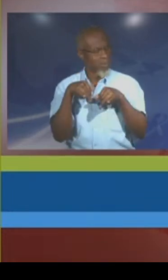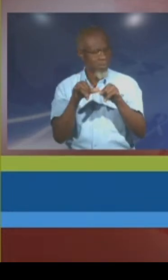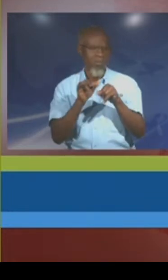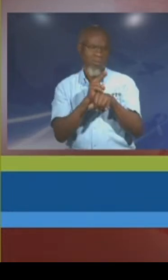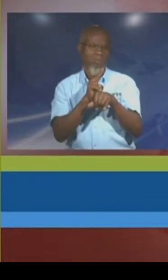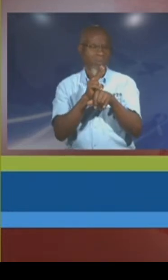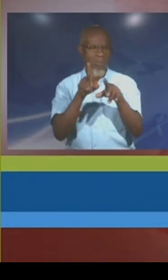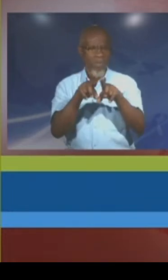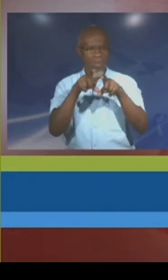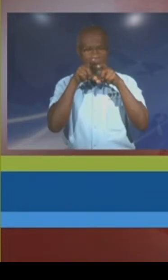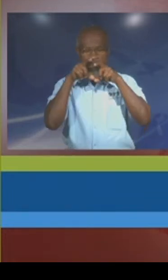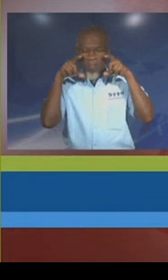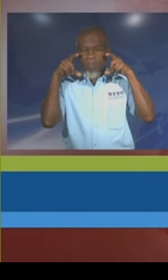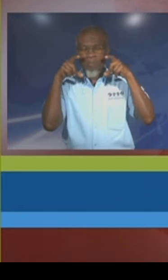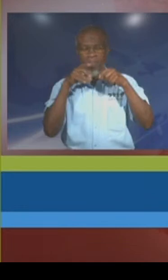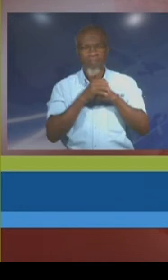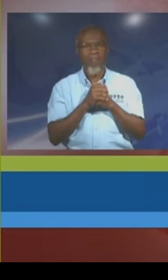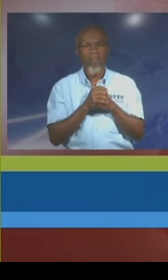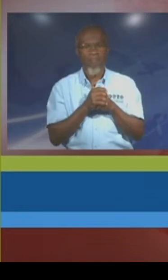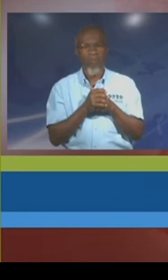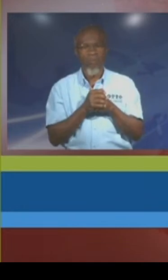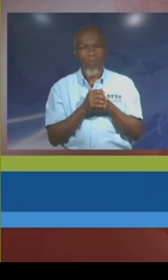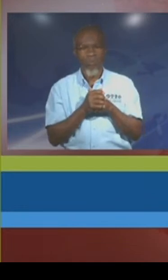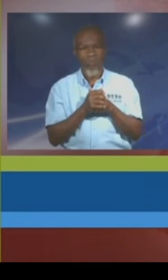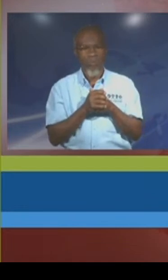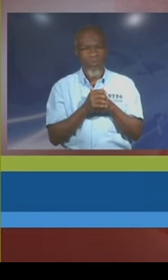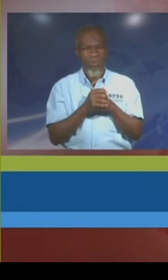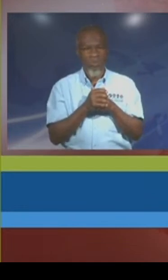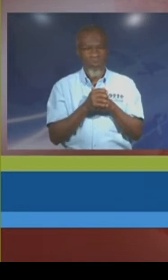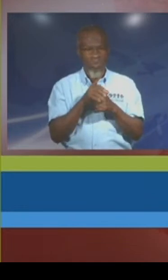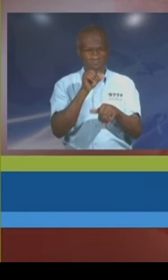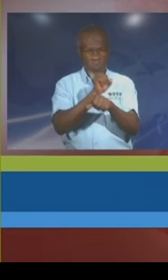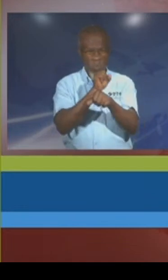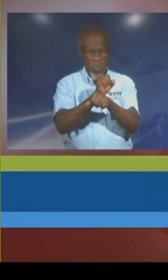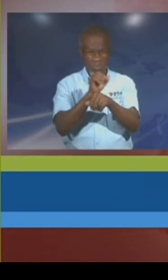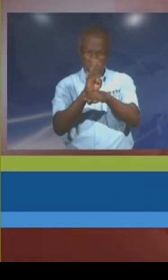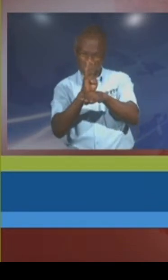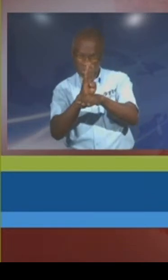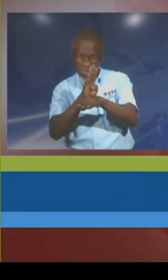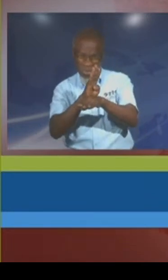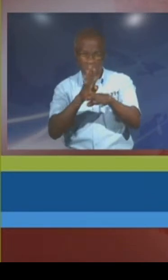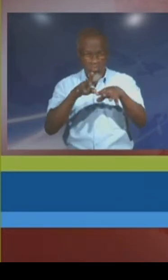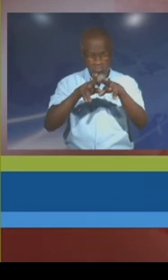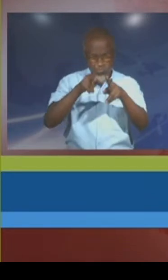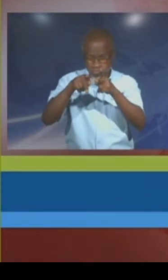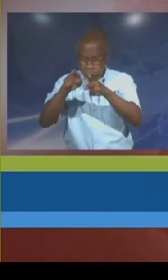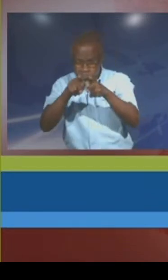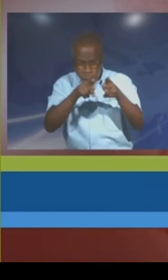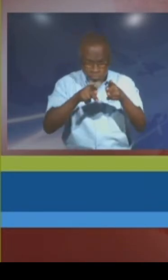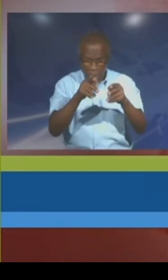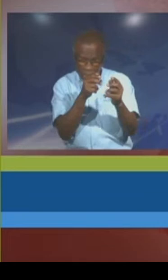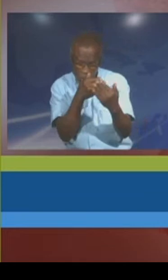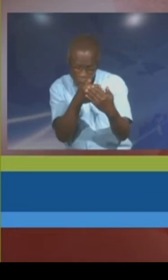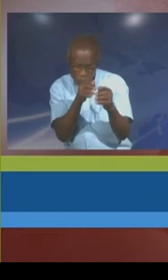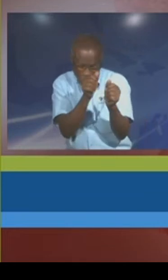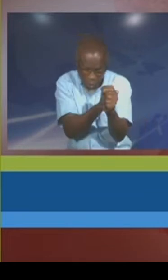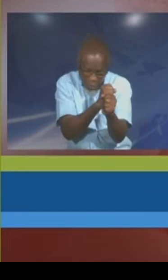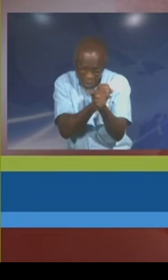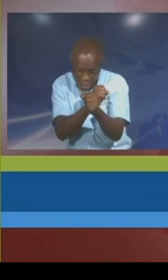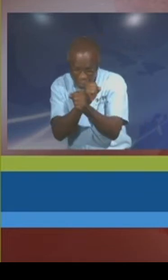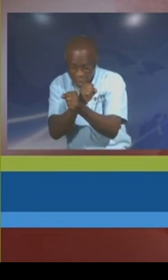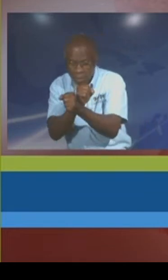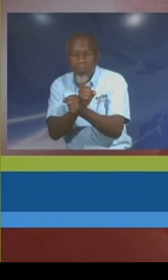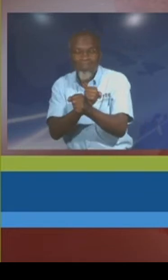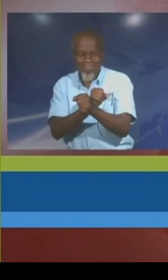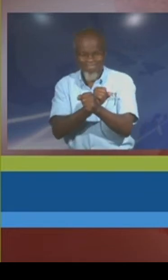of people and low airflow, example, crowded workplaces where physical distances cannot be maintained and there's inadequate